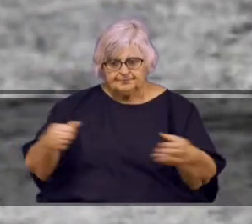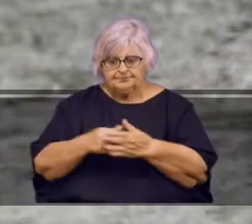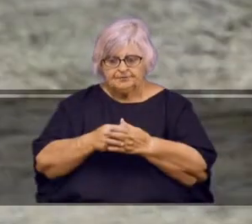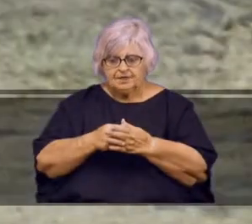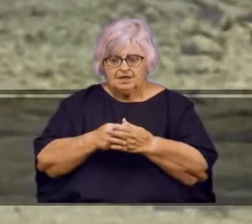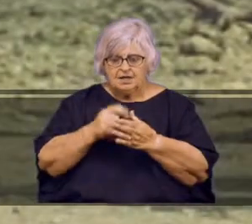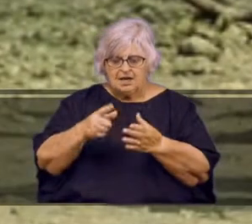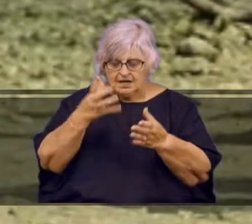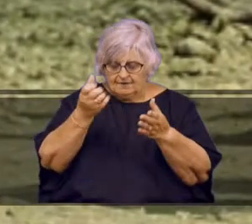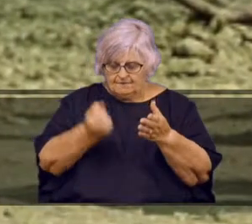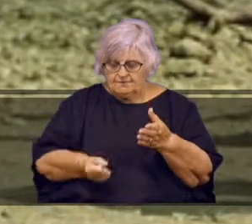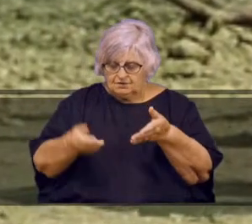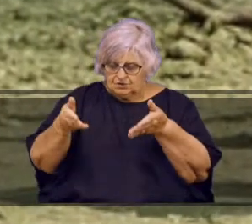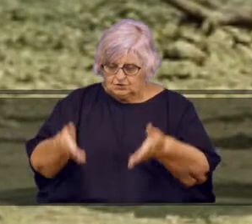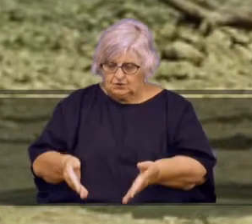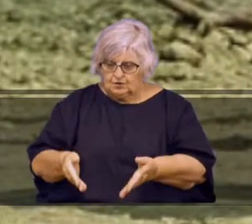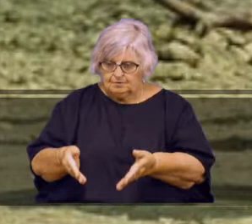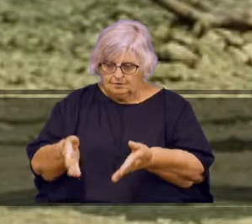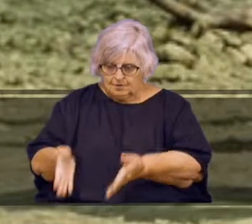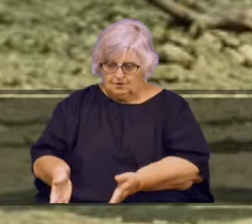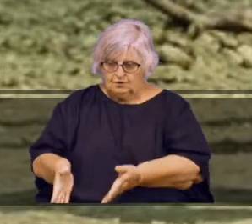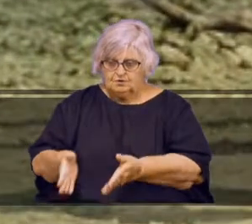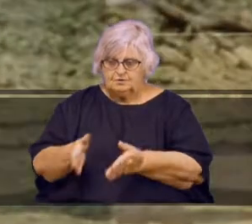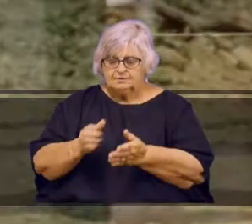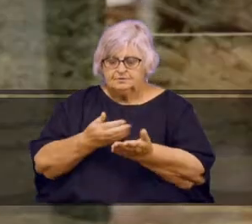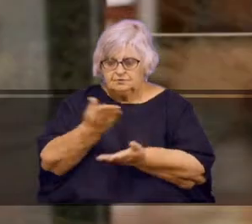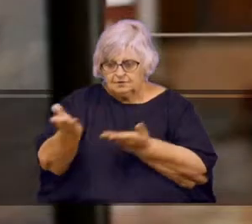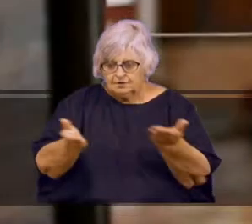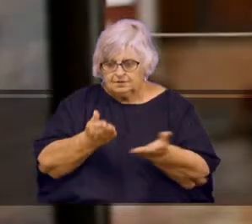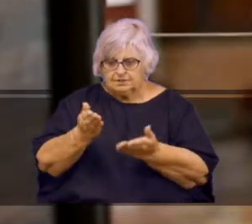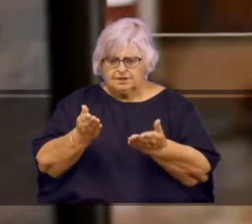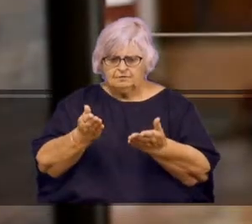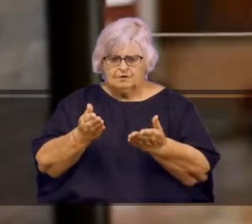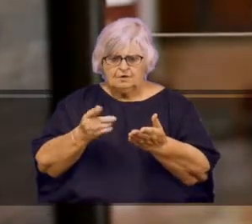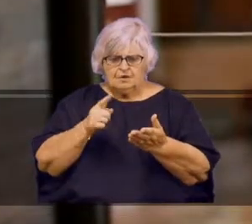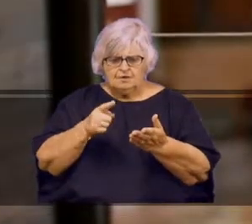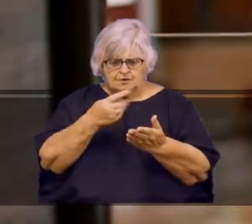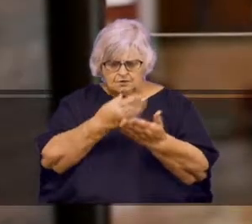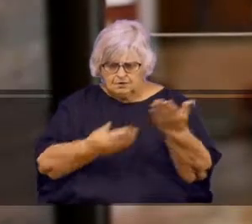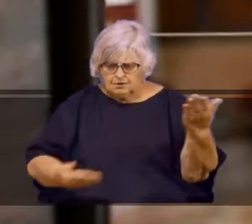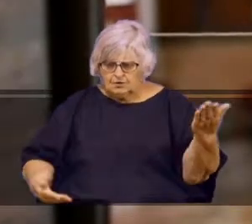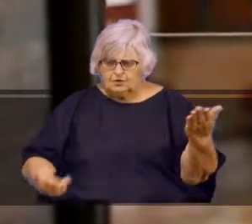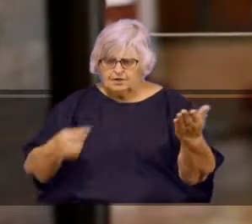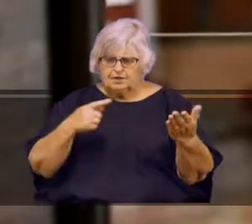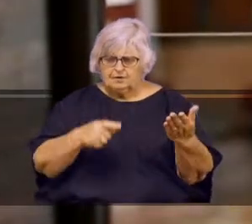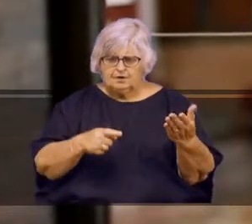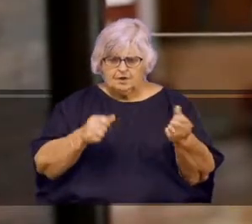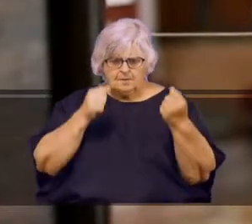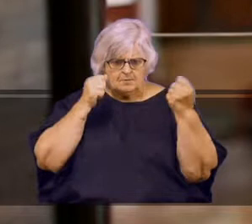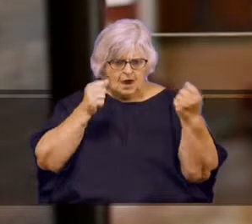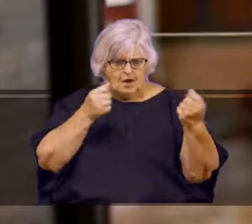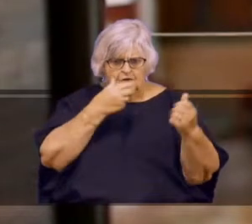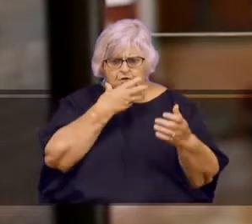and even having joint burial services. This very moving account points to the extraordinary power